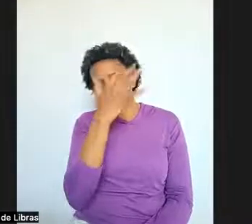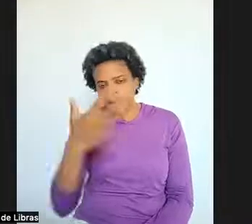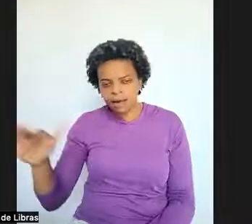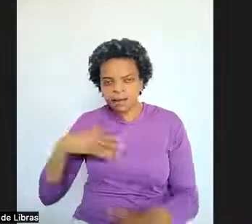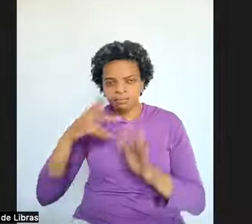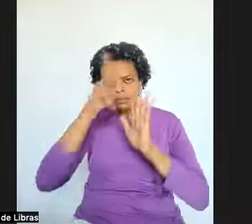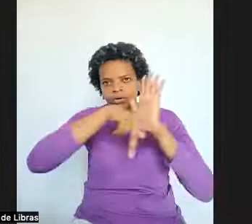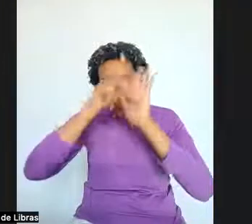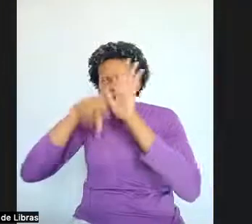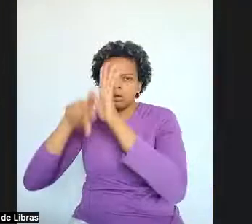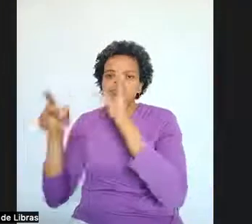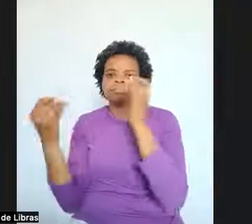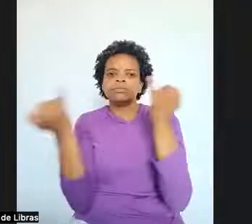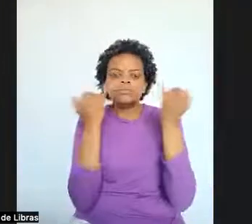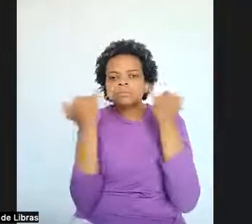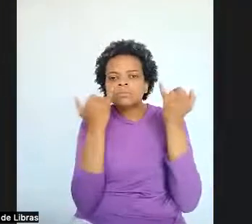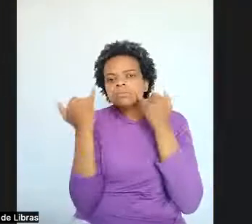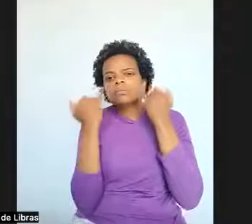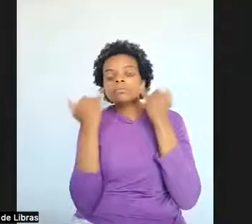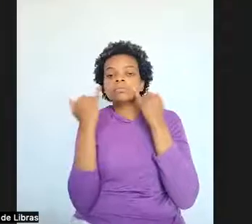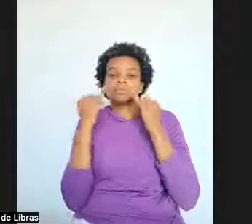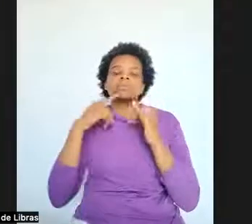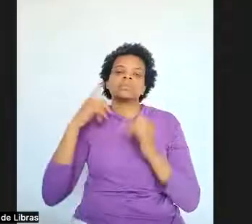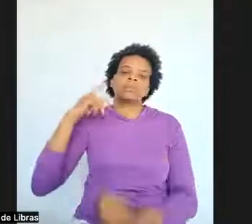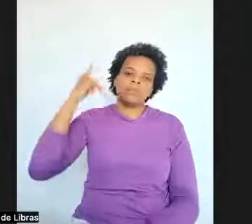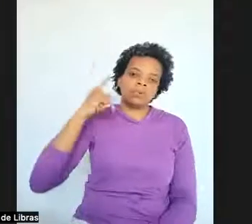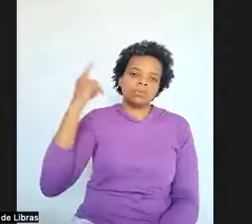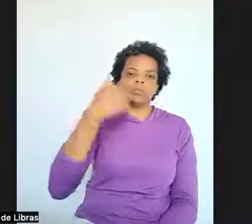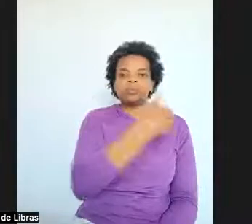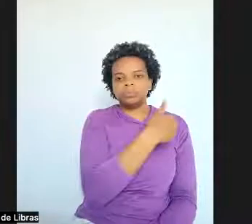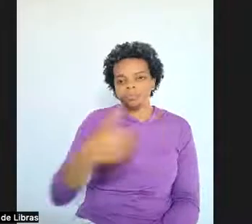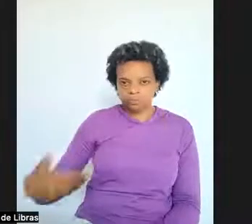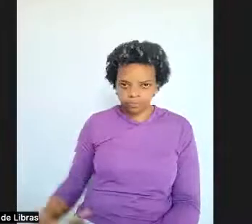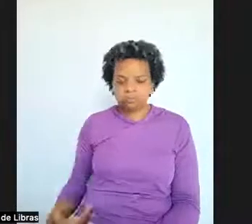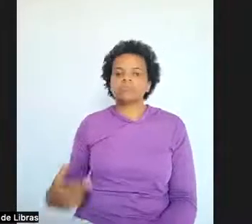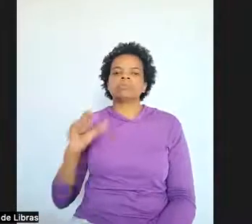projects. But mainly it is a public policy event